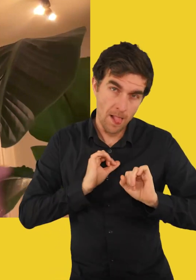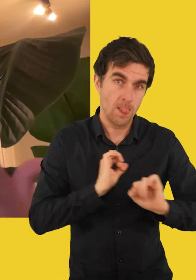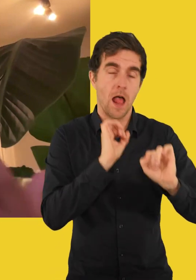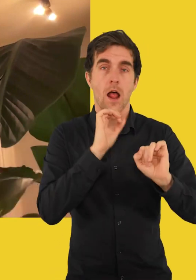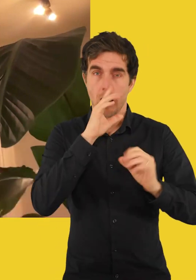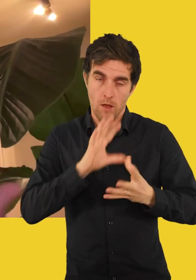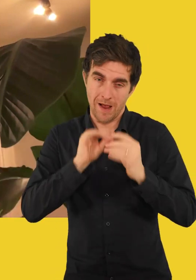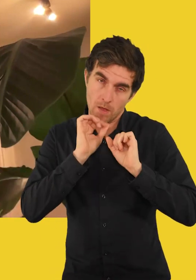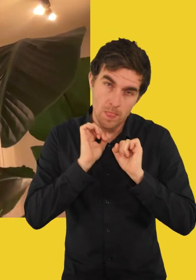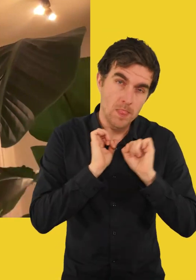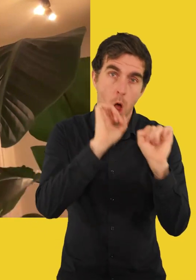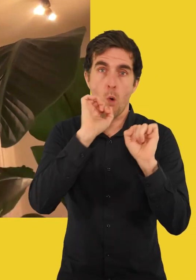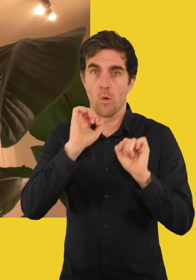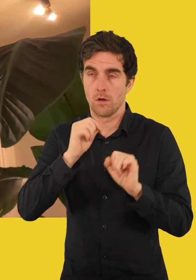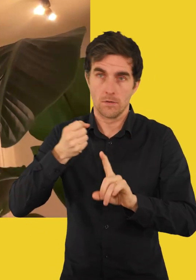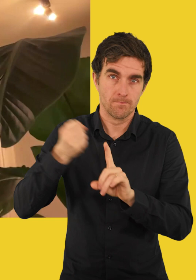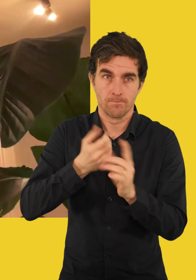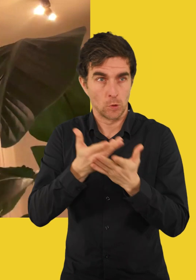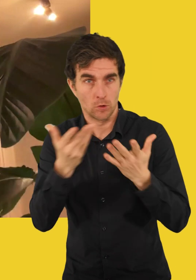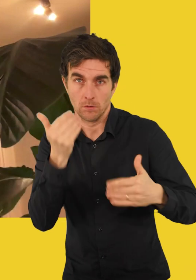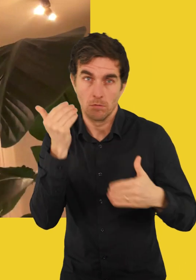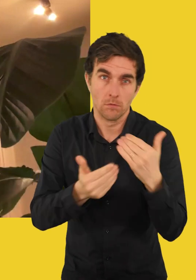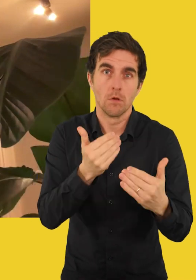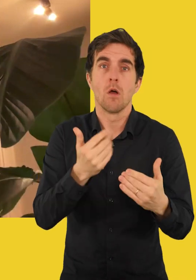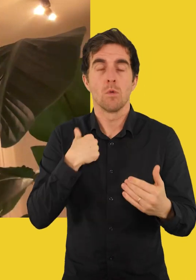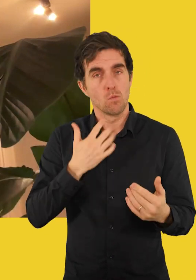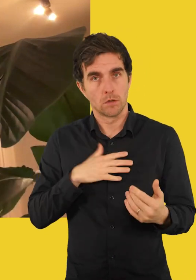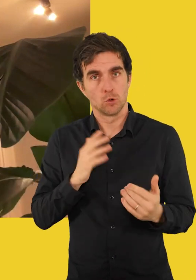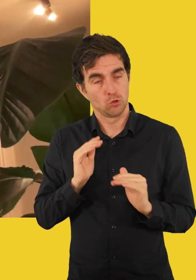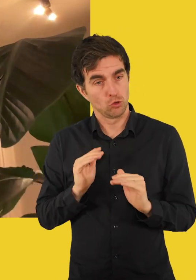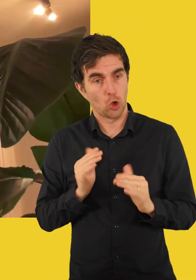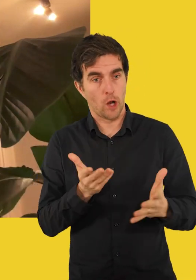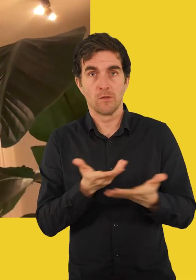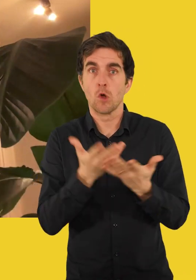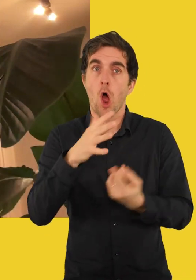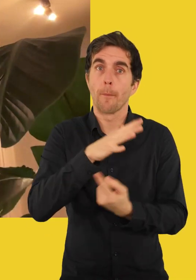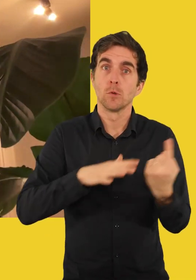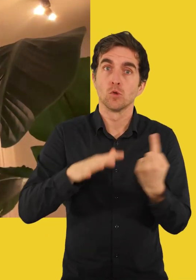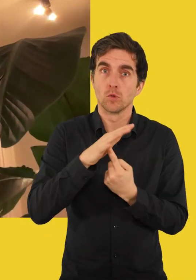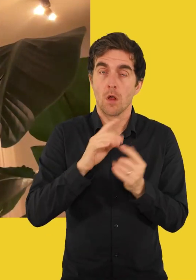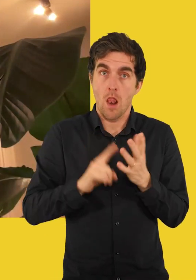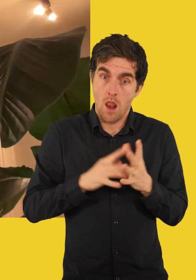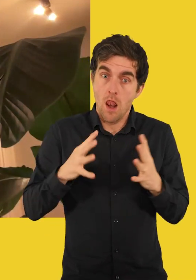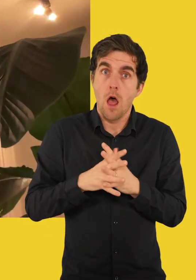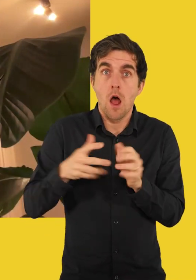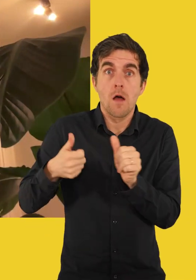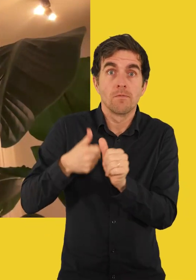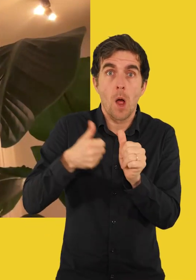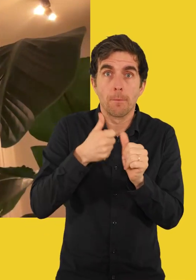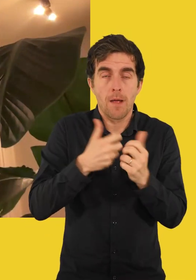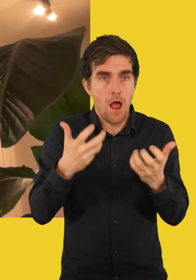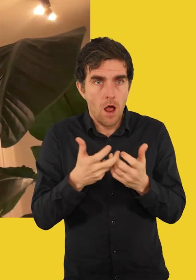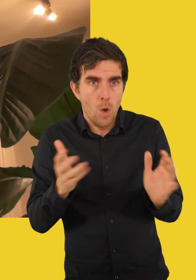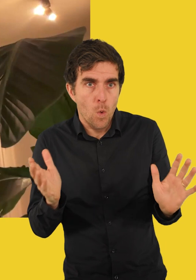and actually really design their own litigation work. And we're acting in service to community, kind of as a law firm for movements and